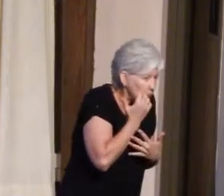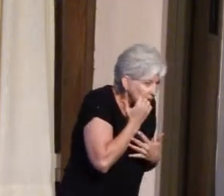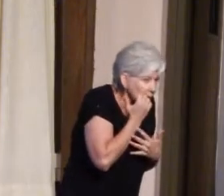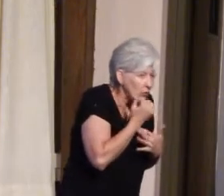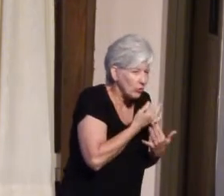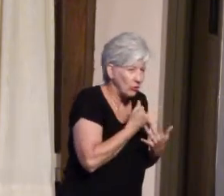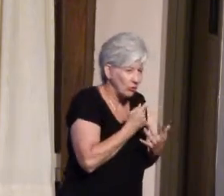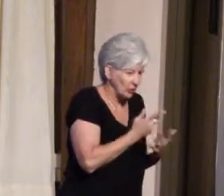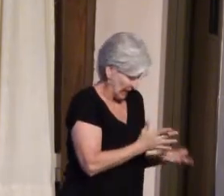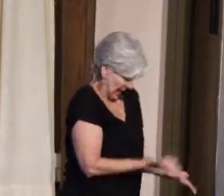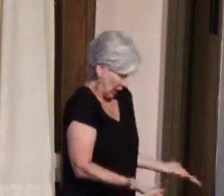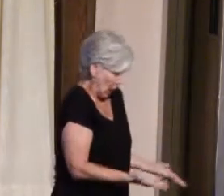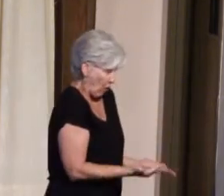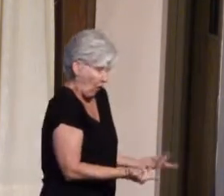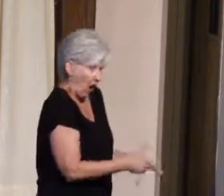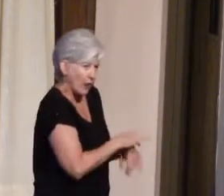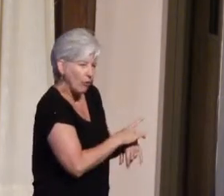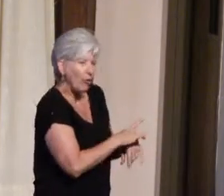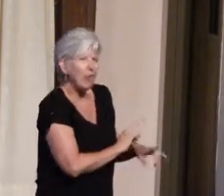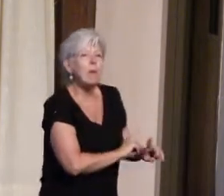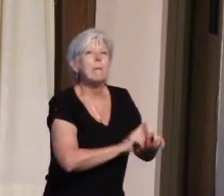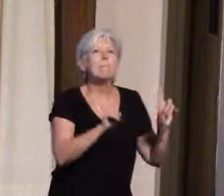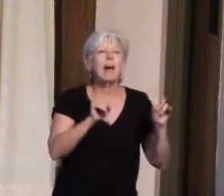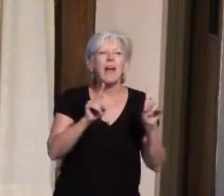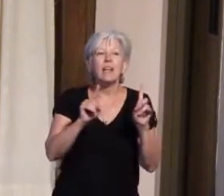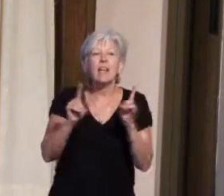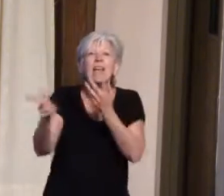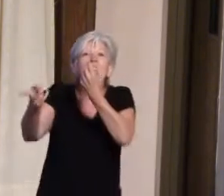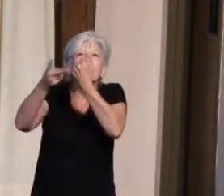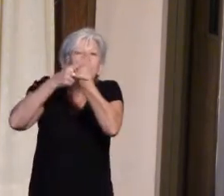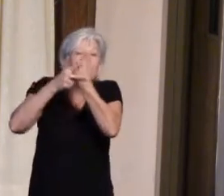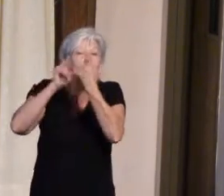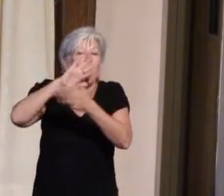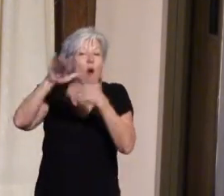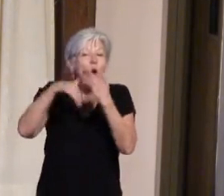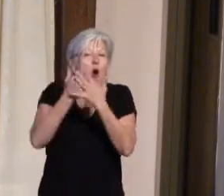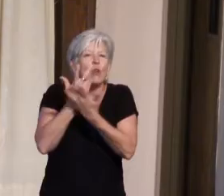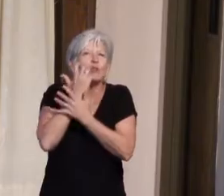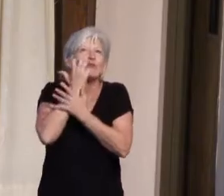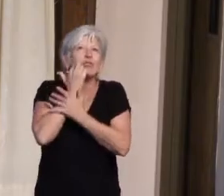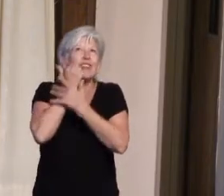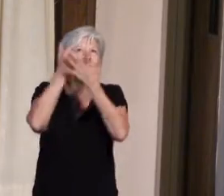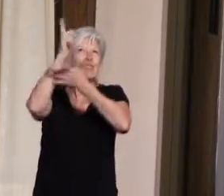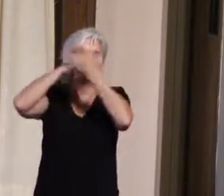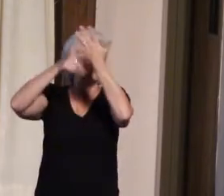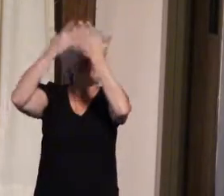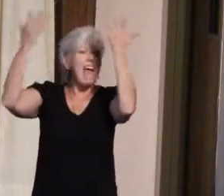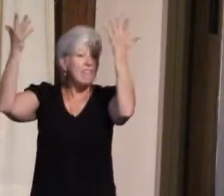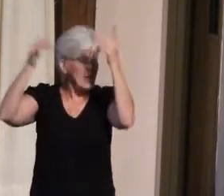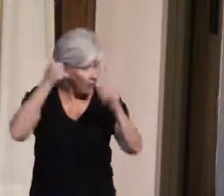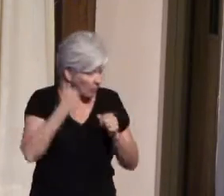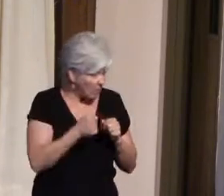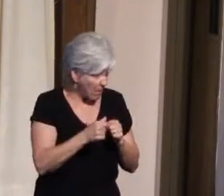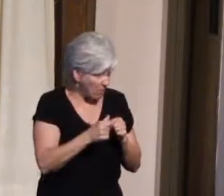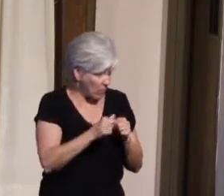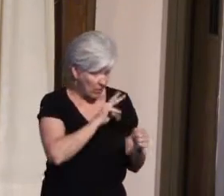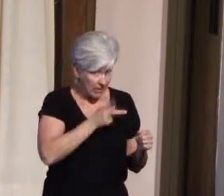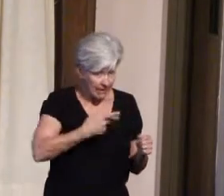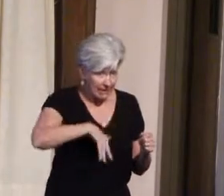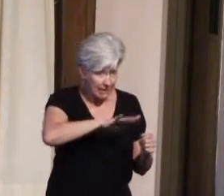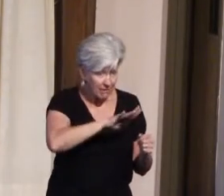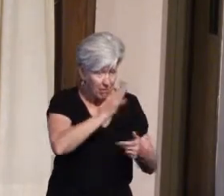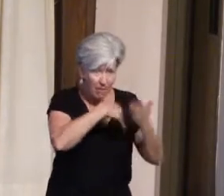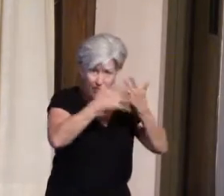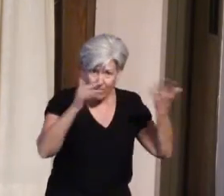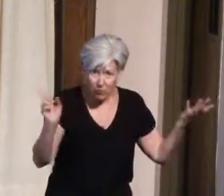in heaven." And remember where Jesus taught us the kingdom of heaven resides in us. Store up for